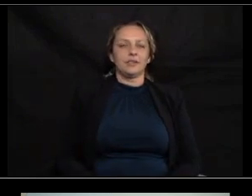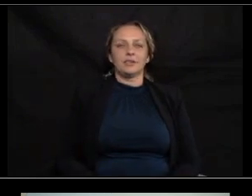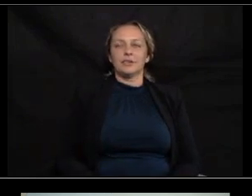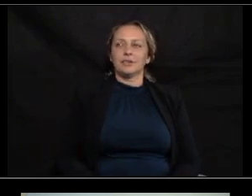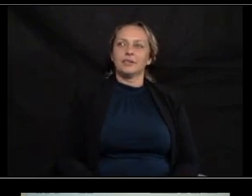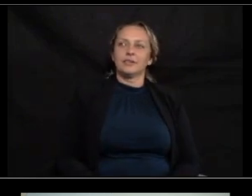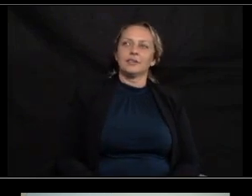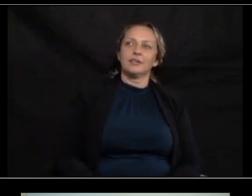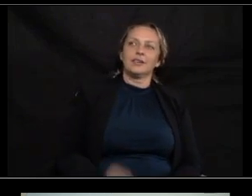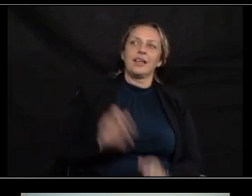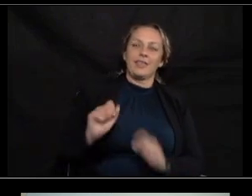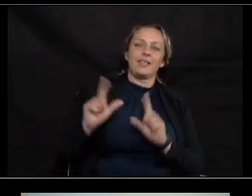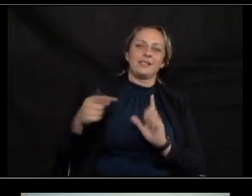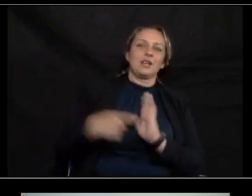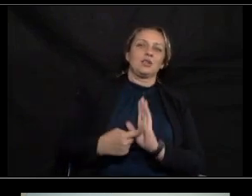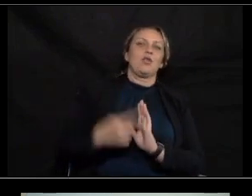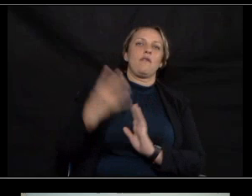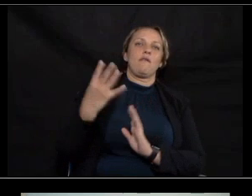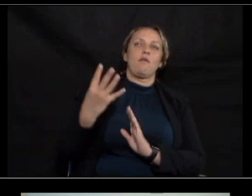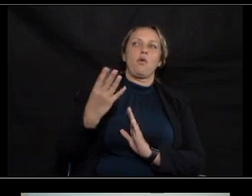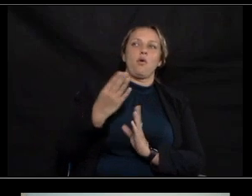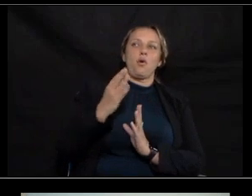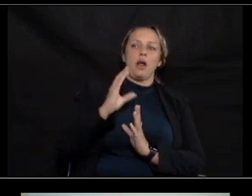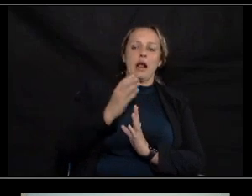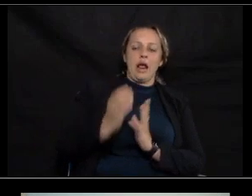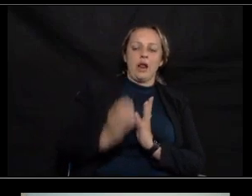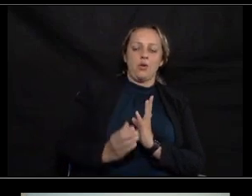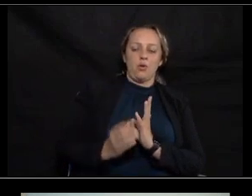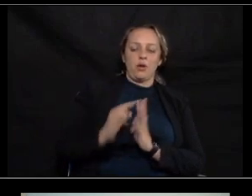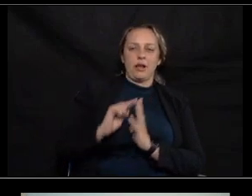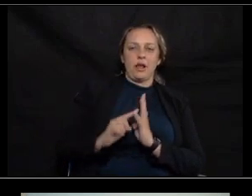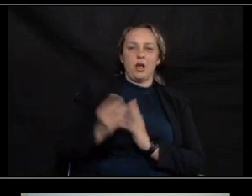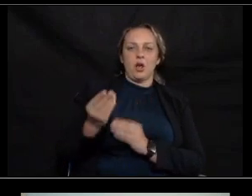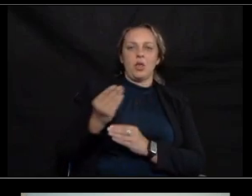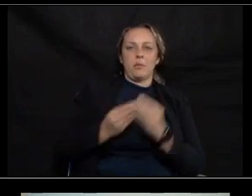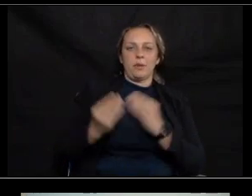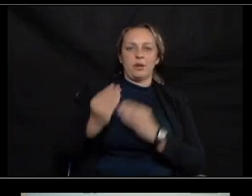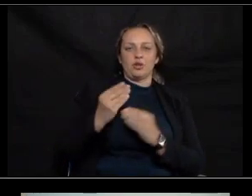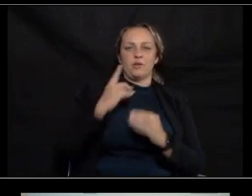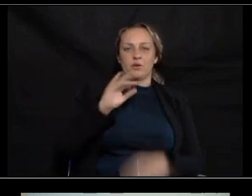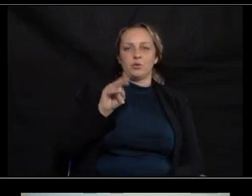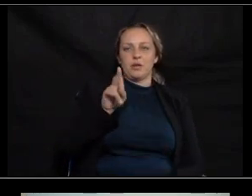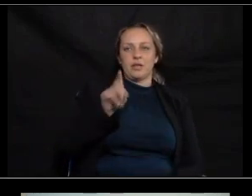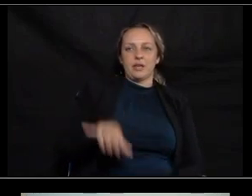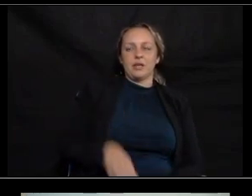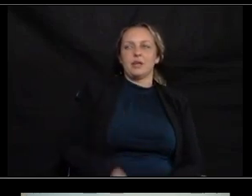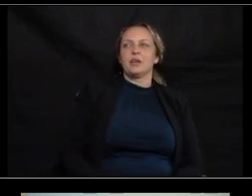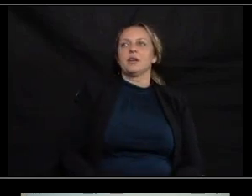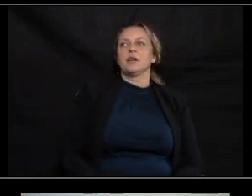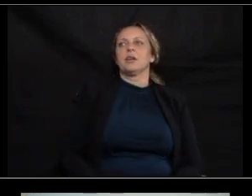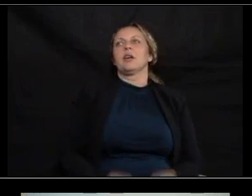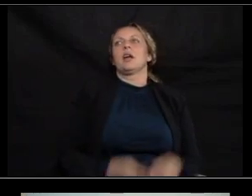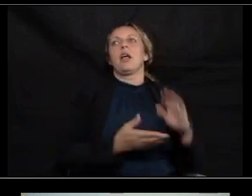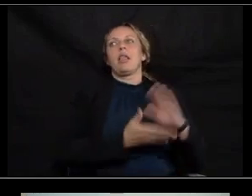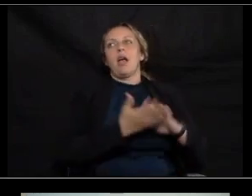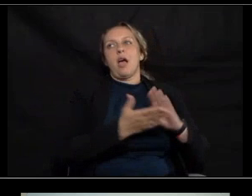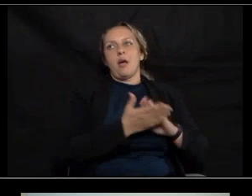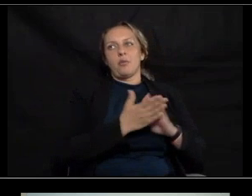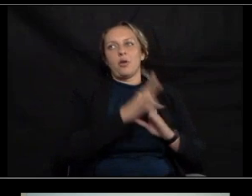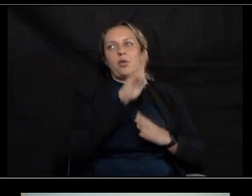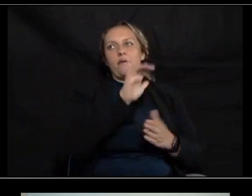This slide shows the four budget categories in the utility budget. The operating budget,